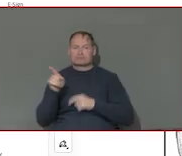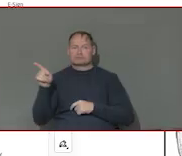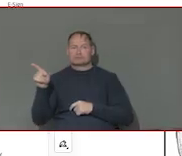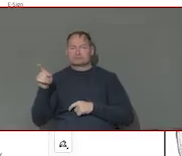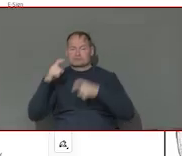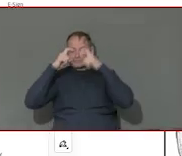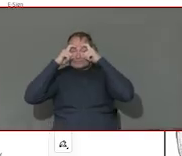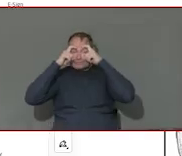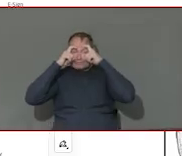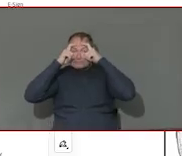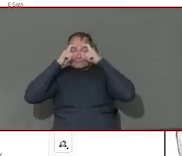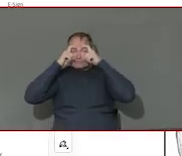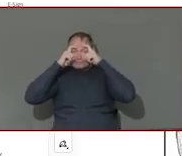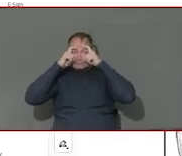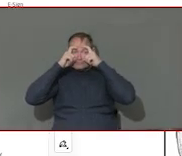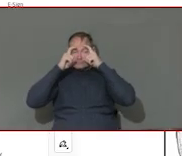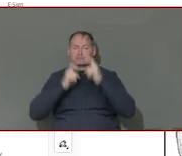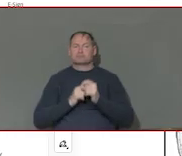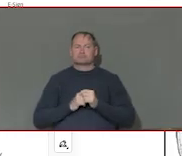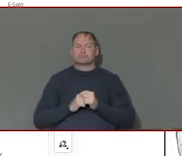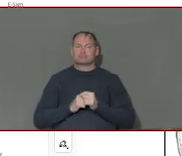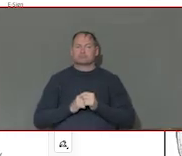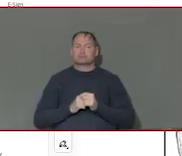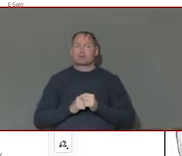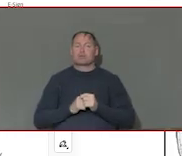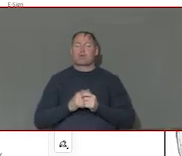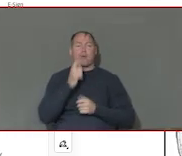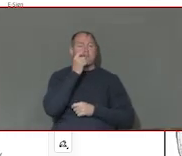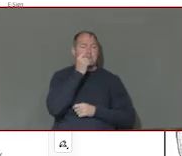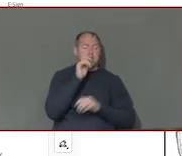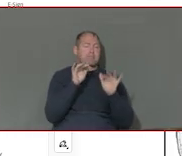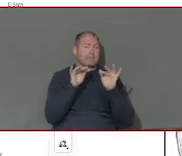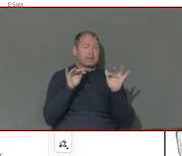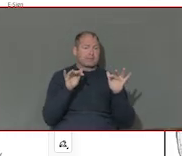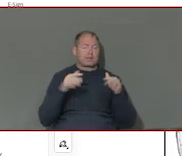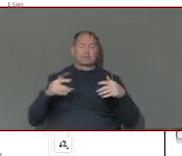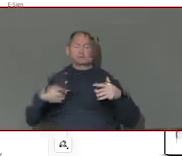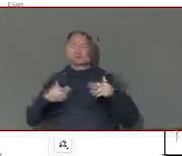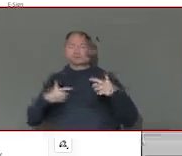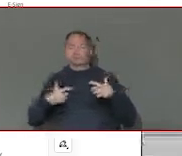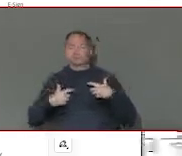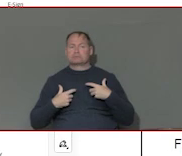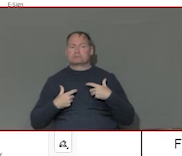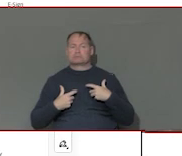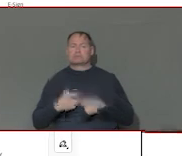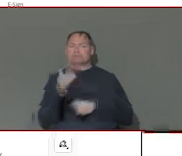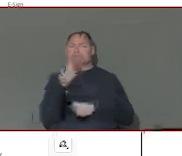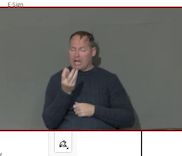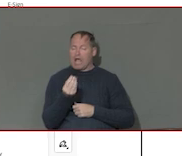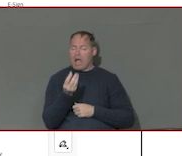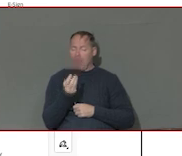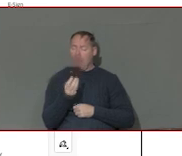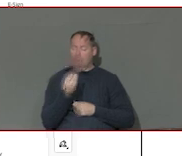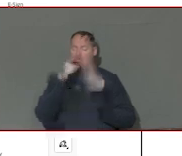brow ridges. Now, both the humans and the other primates, they do have brow ridges.